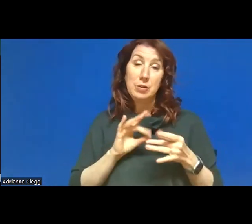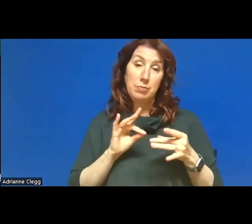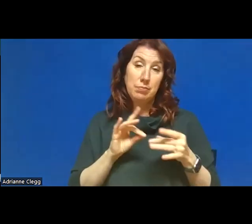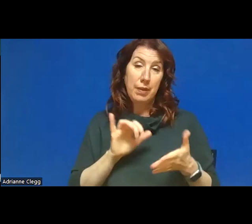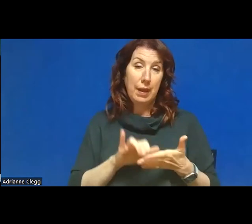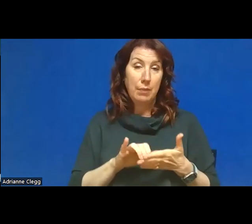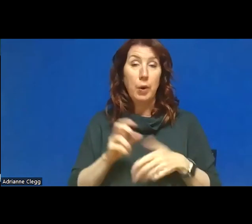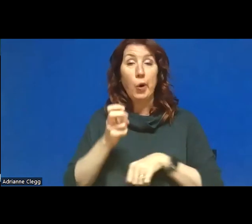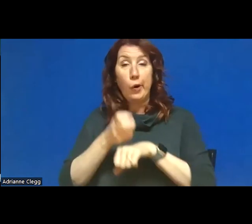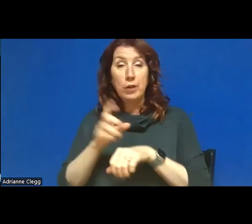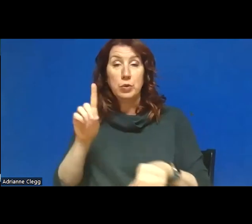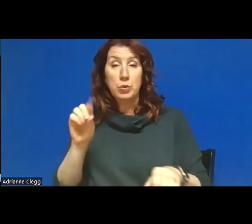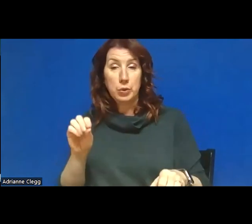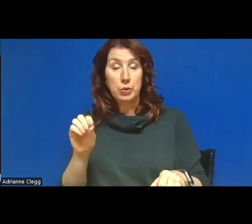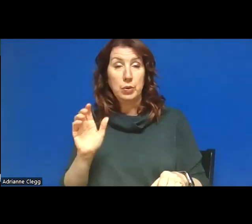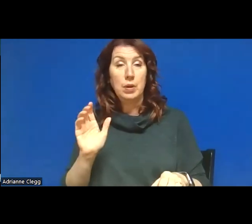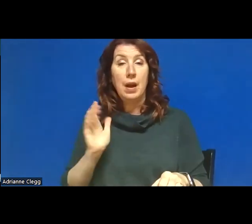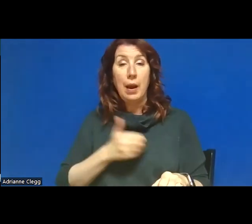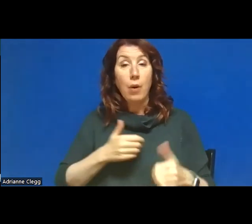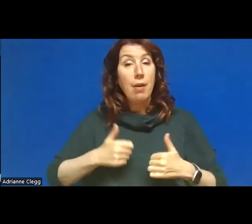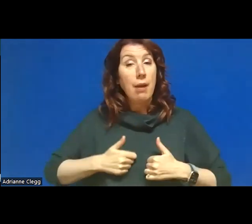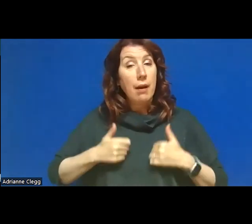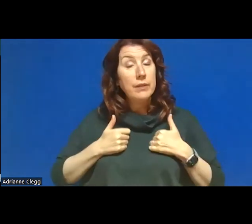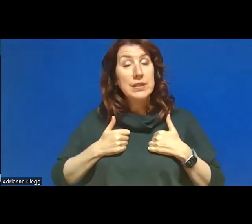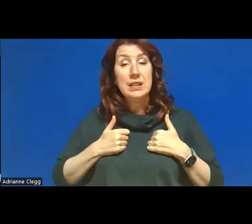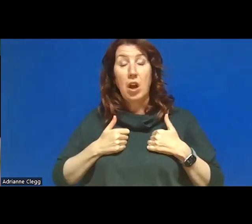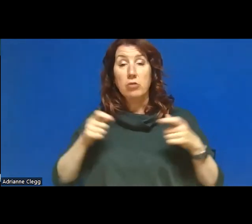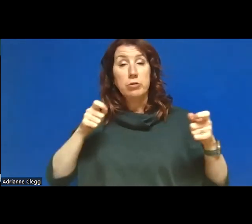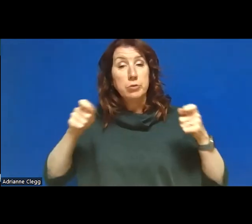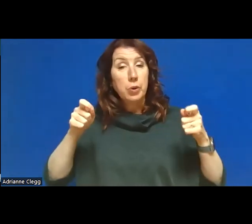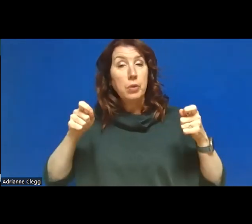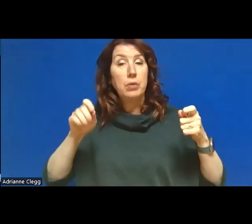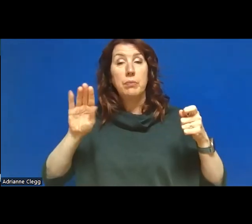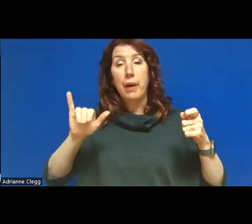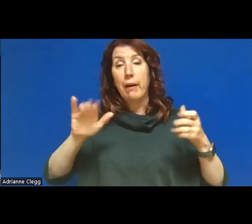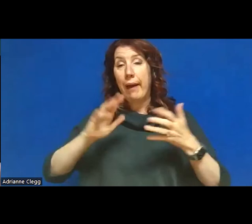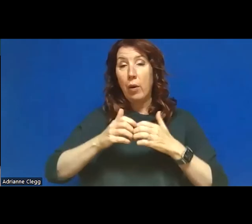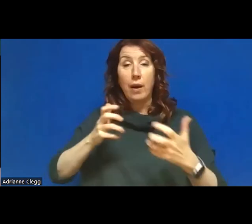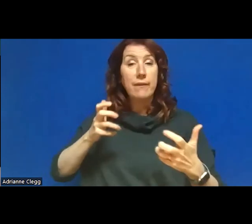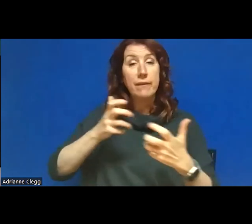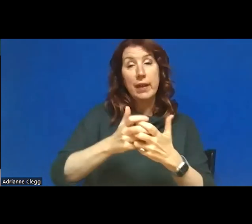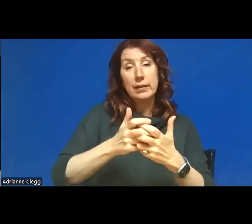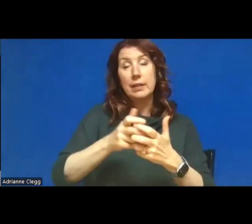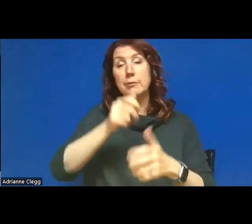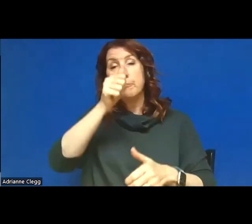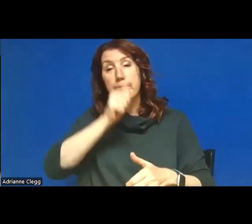A lot of our lives are dictated by our ability to fit in and to cope with the whiteness and